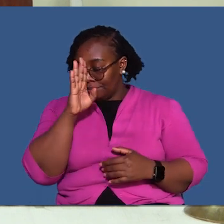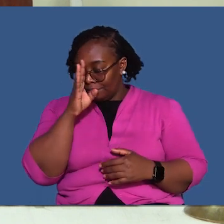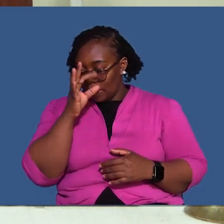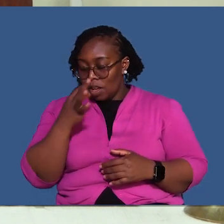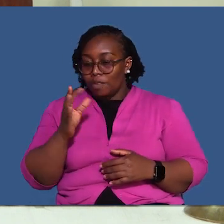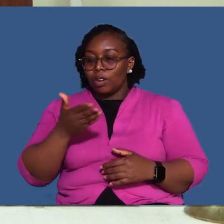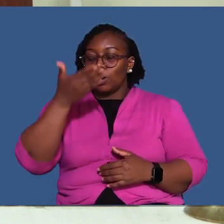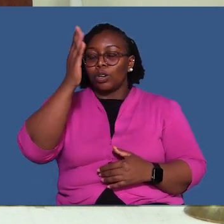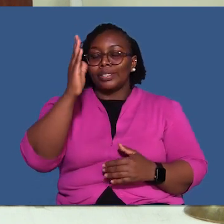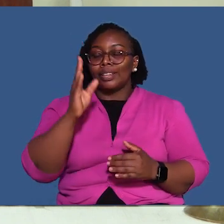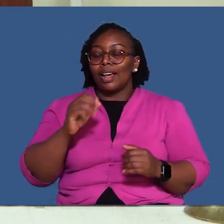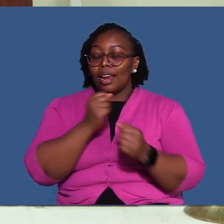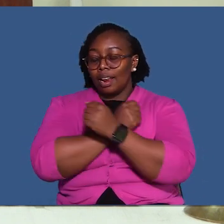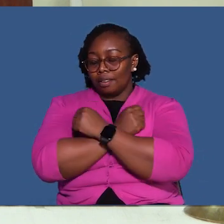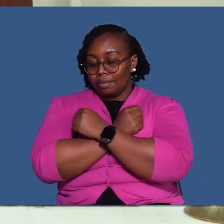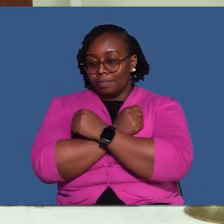God's love,